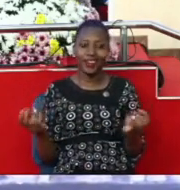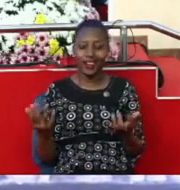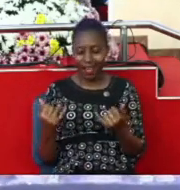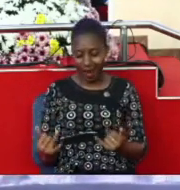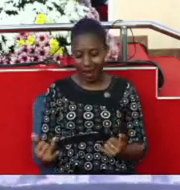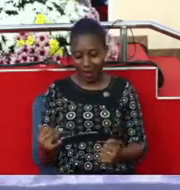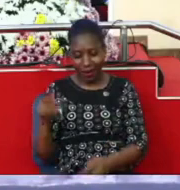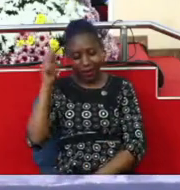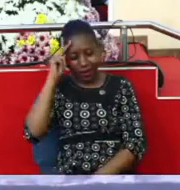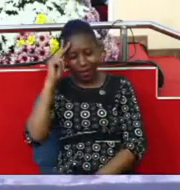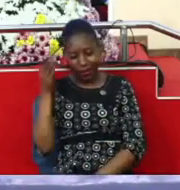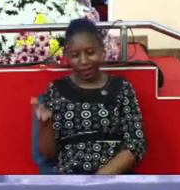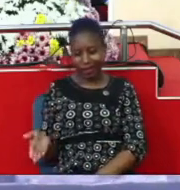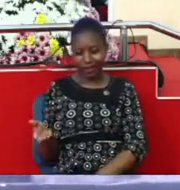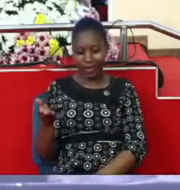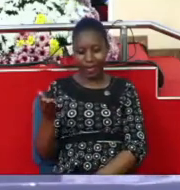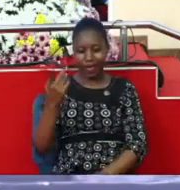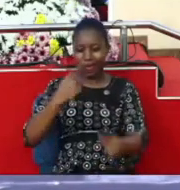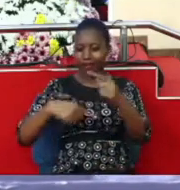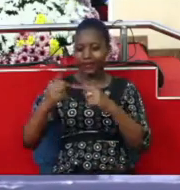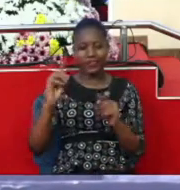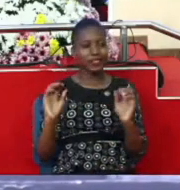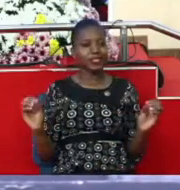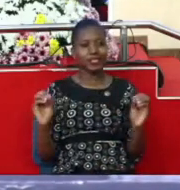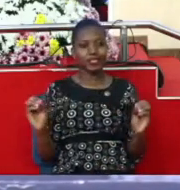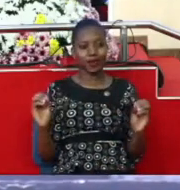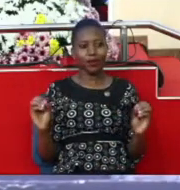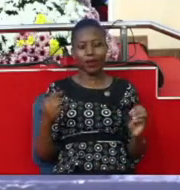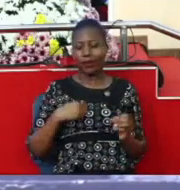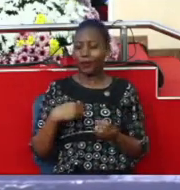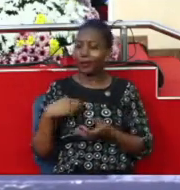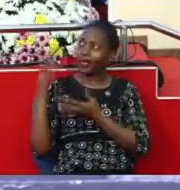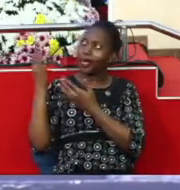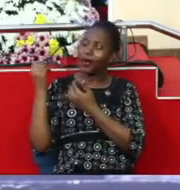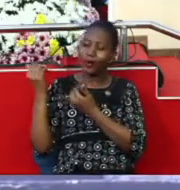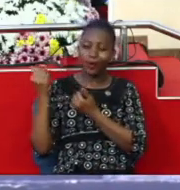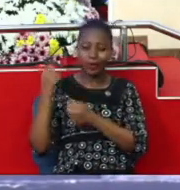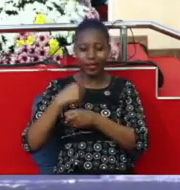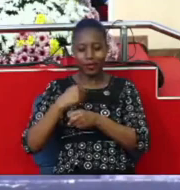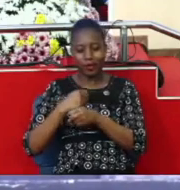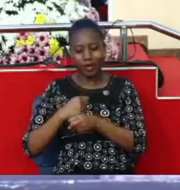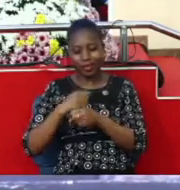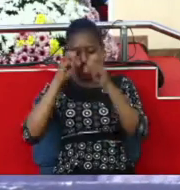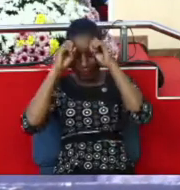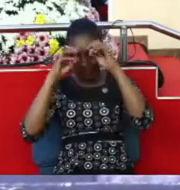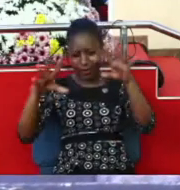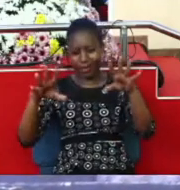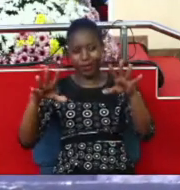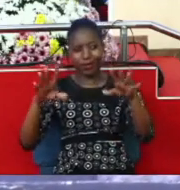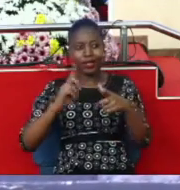not victory. I wish it could work miracles. That kakaraka babra and something